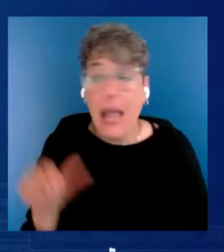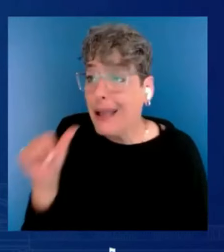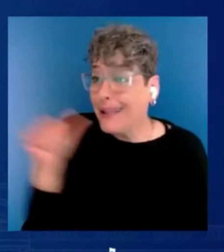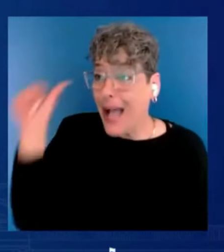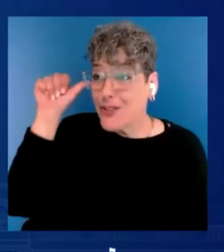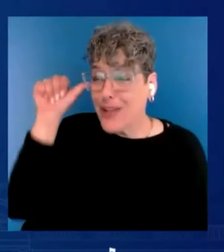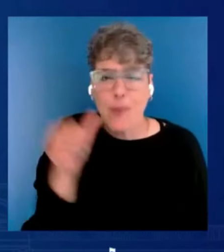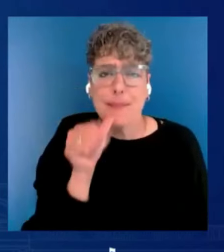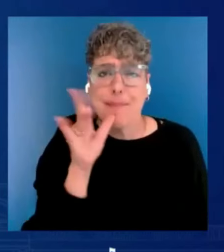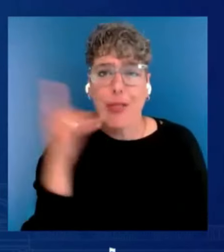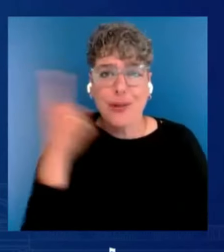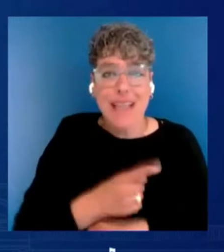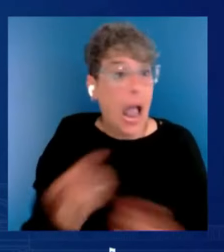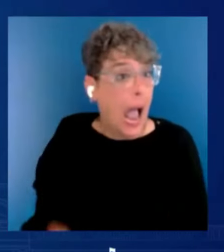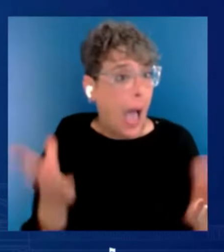Day?